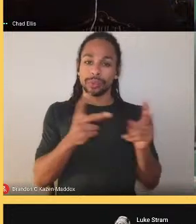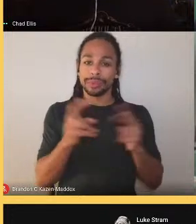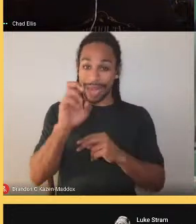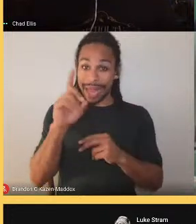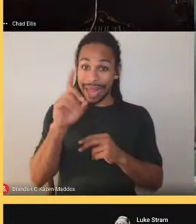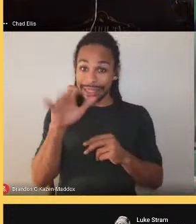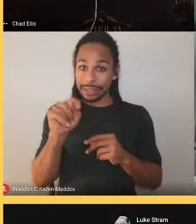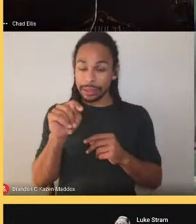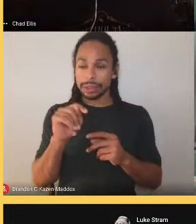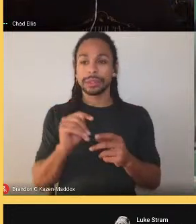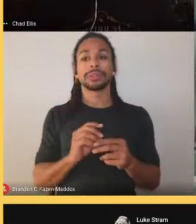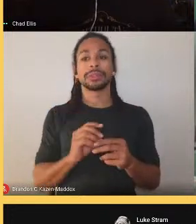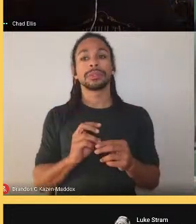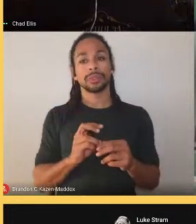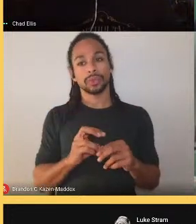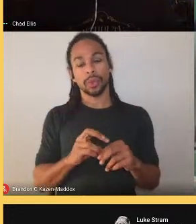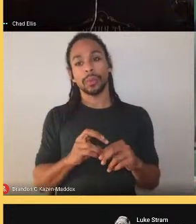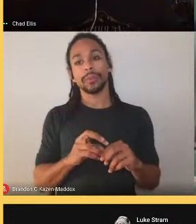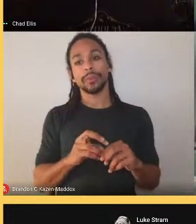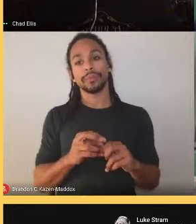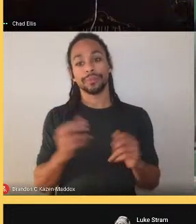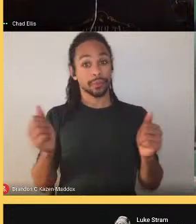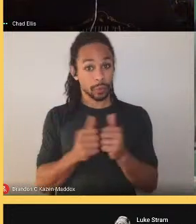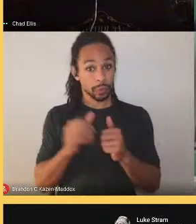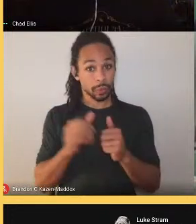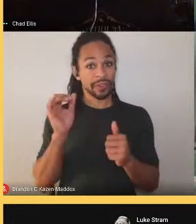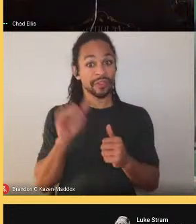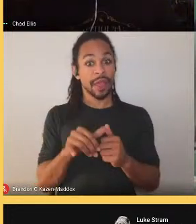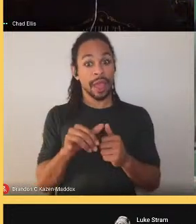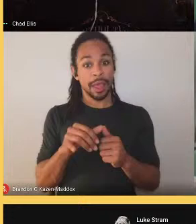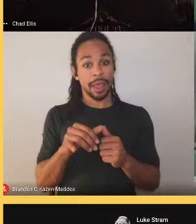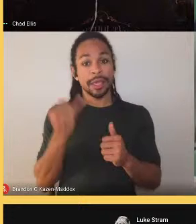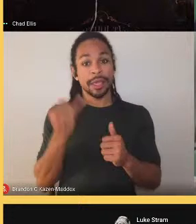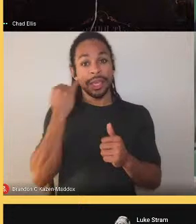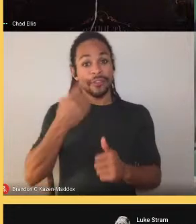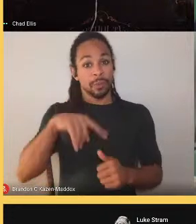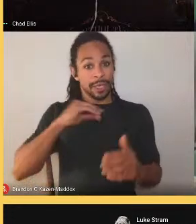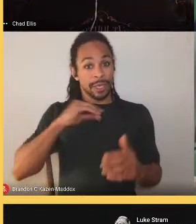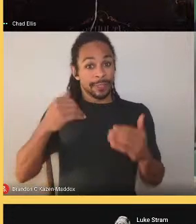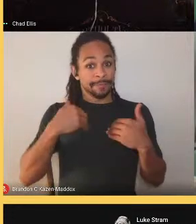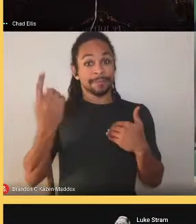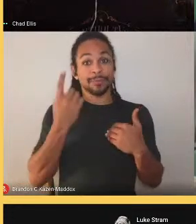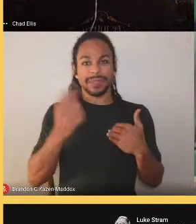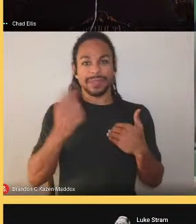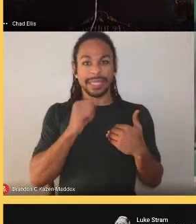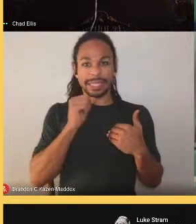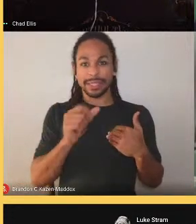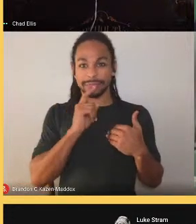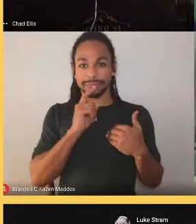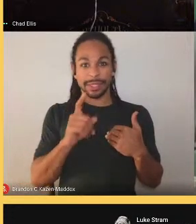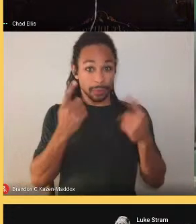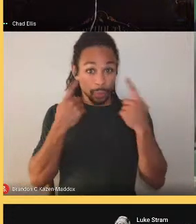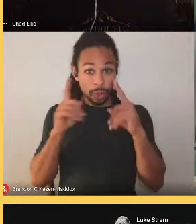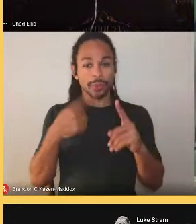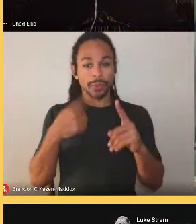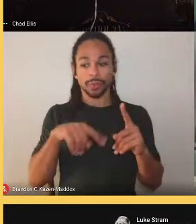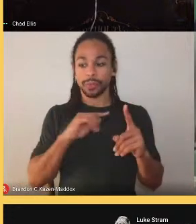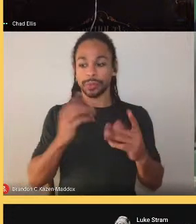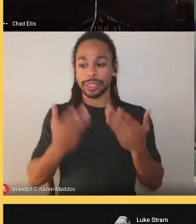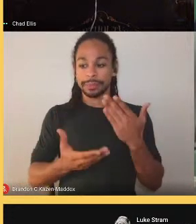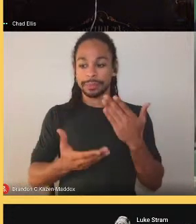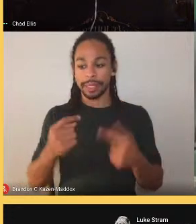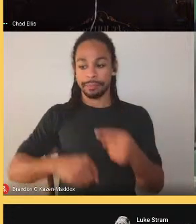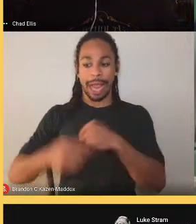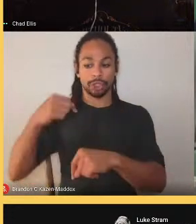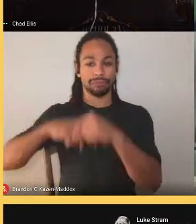with it, if we did have something that didn't quite work, we might backtrack that as a group in a way where I probably wouldn't